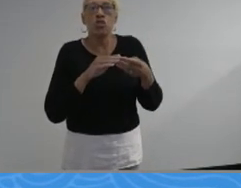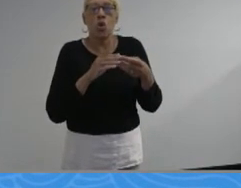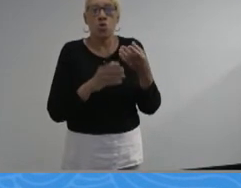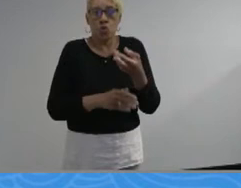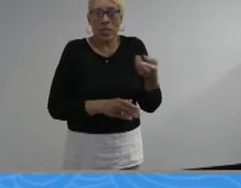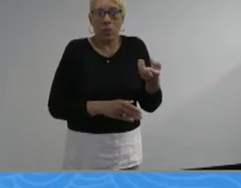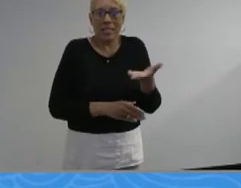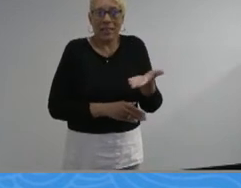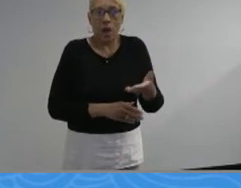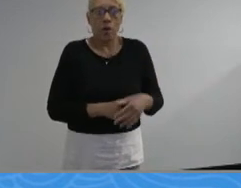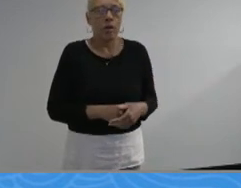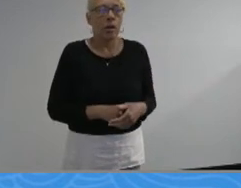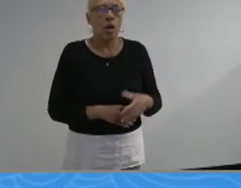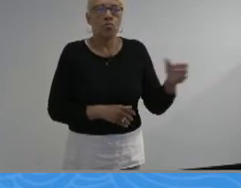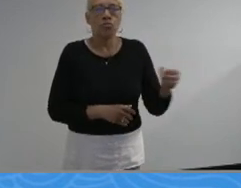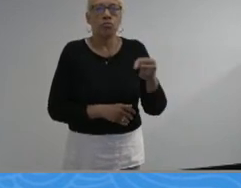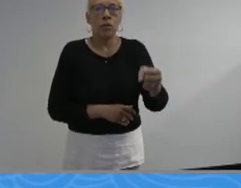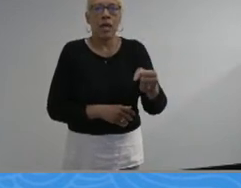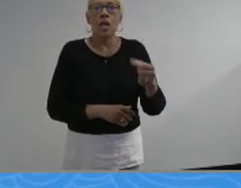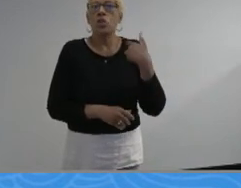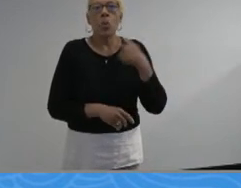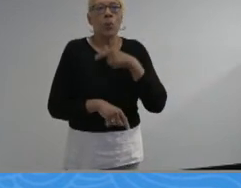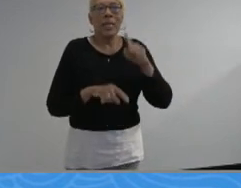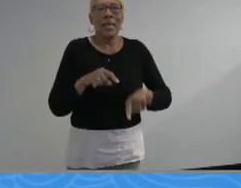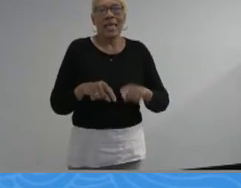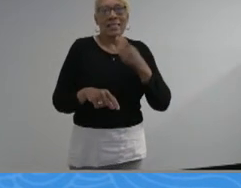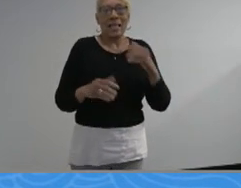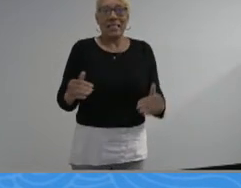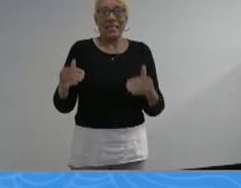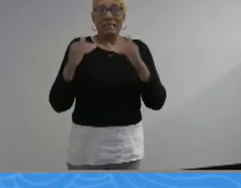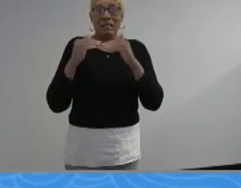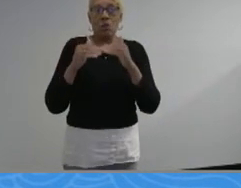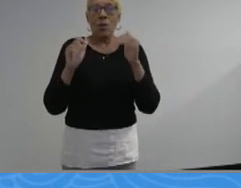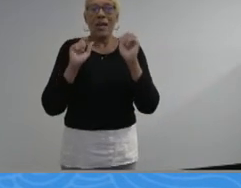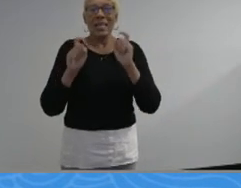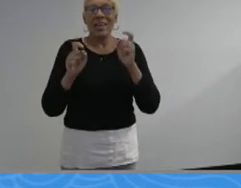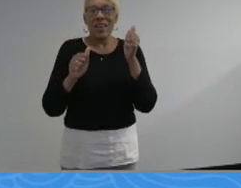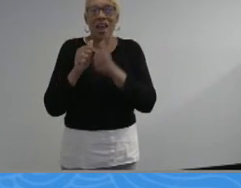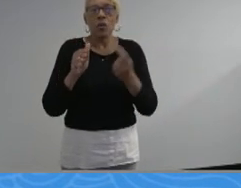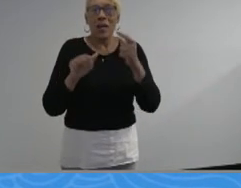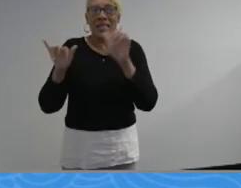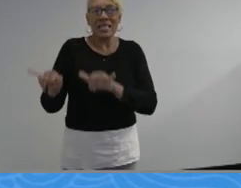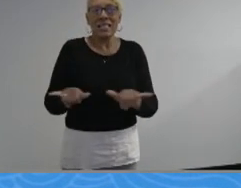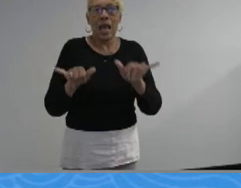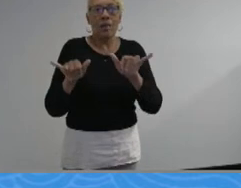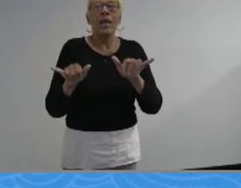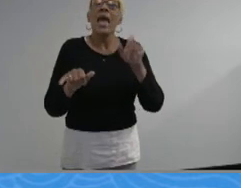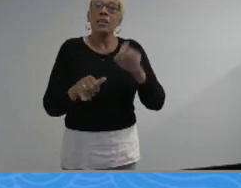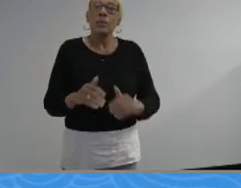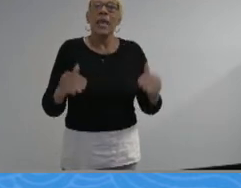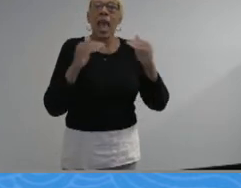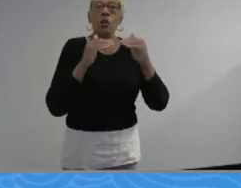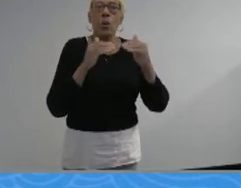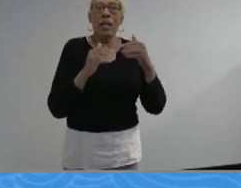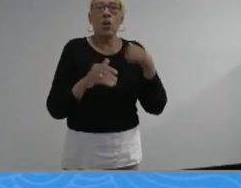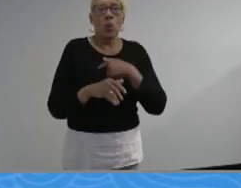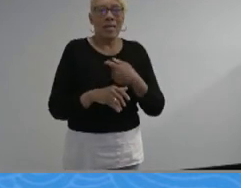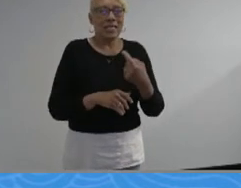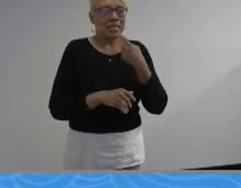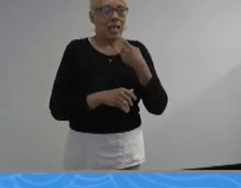right? Because we can't use this equality approach. Let's give everybody the same thing. This has got to be about equity, where equity says we're going to